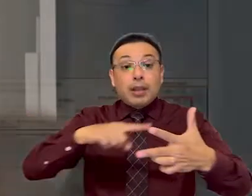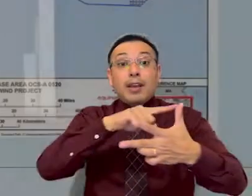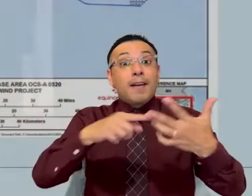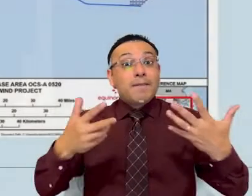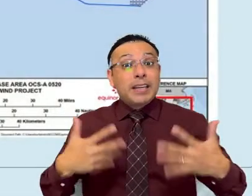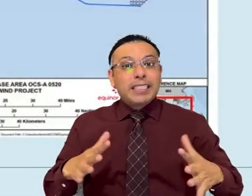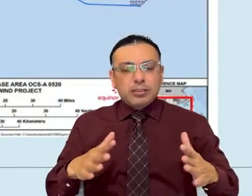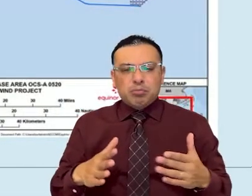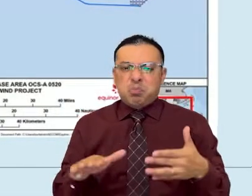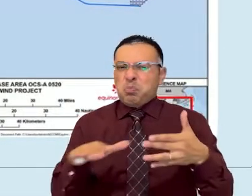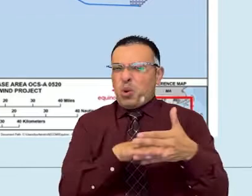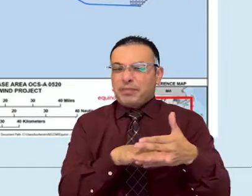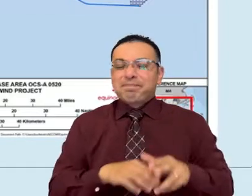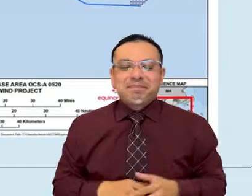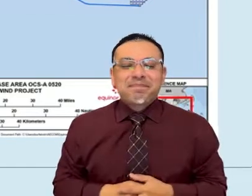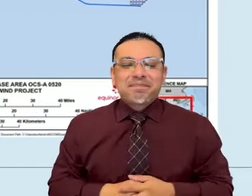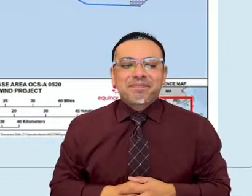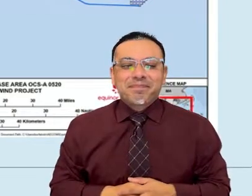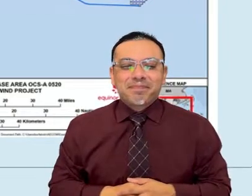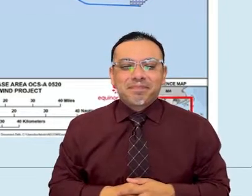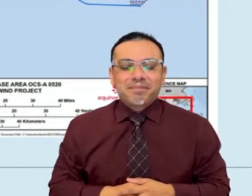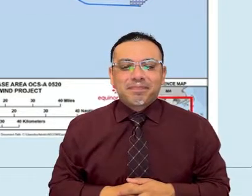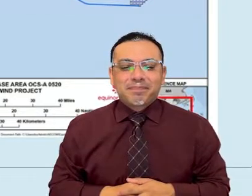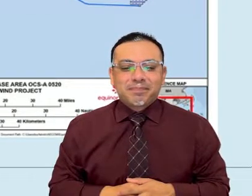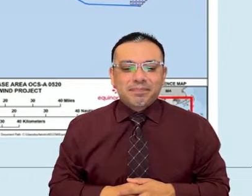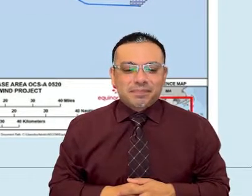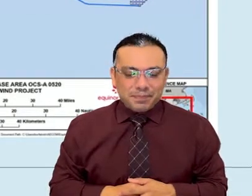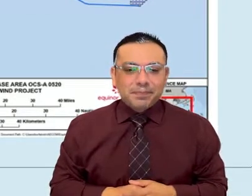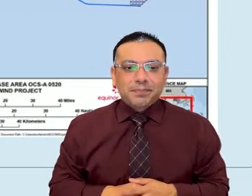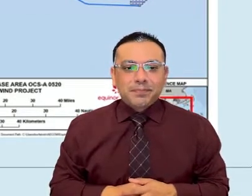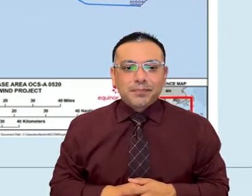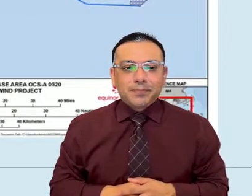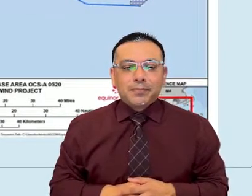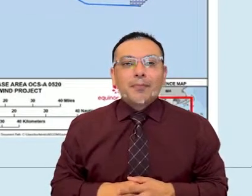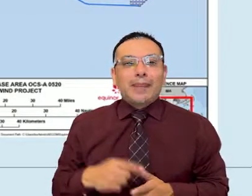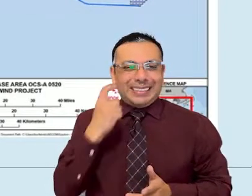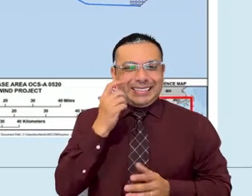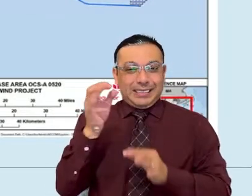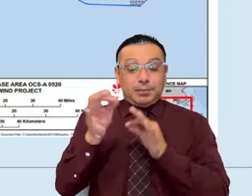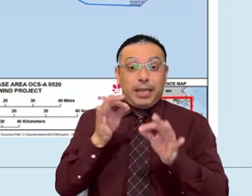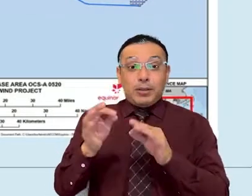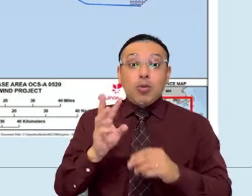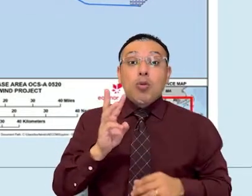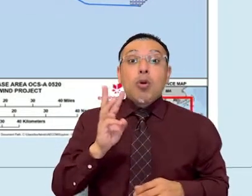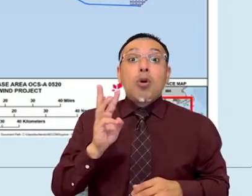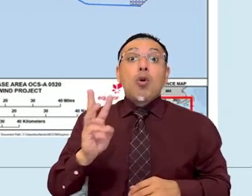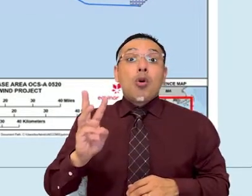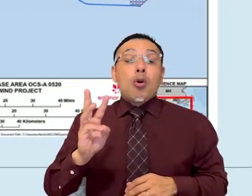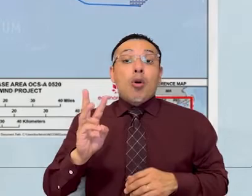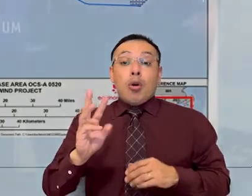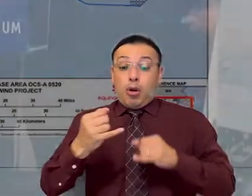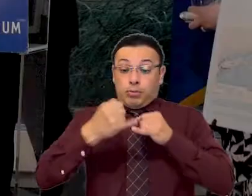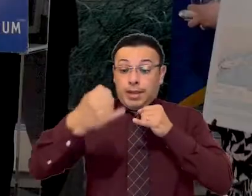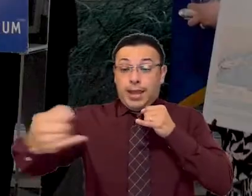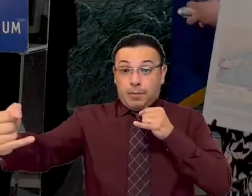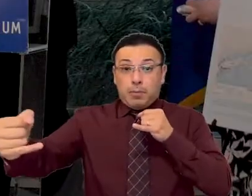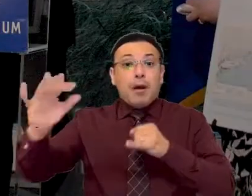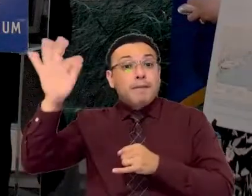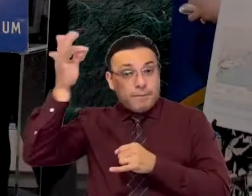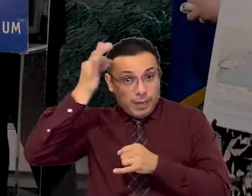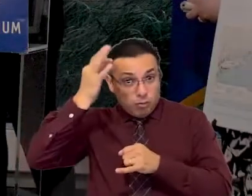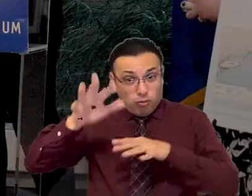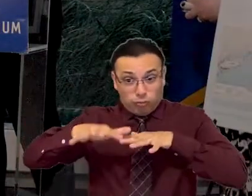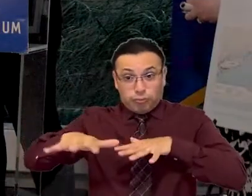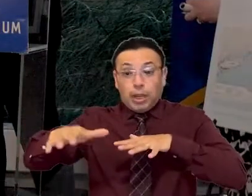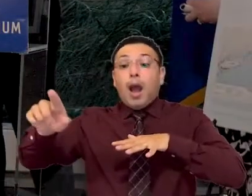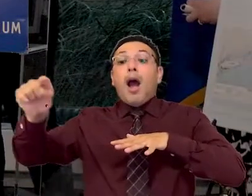So as Kristen mentioned, the cable route will flow through federal waters into the Long Island Sound. And